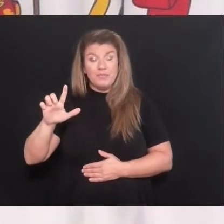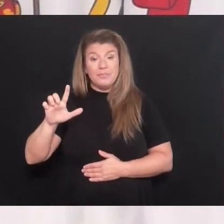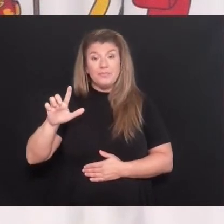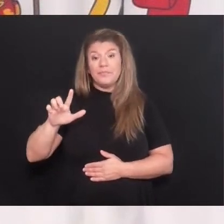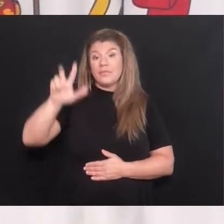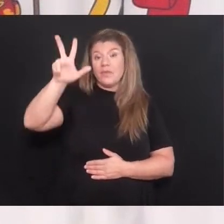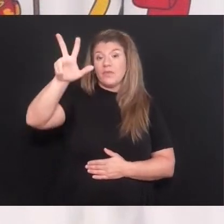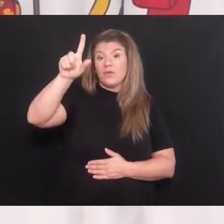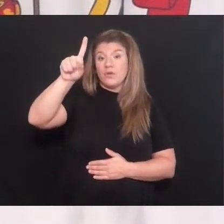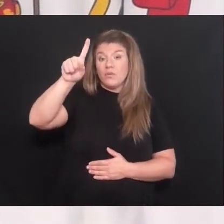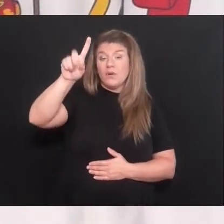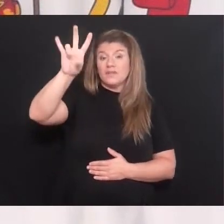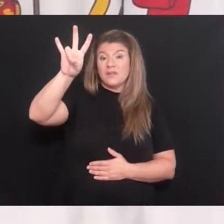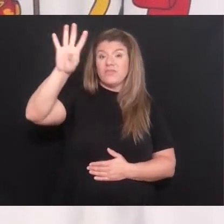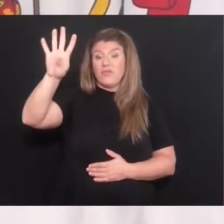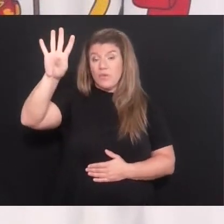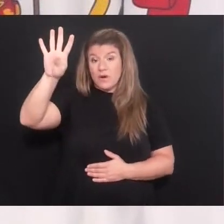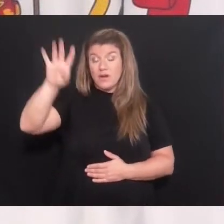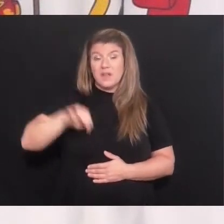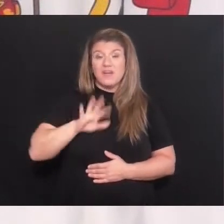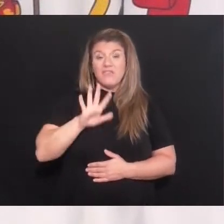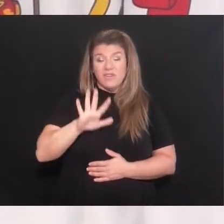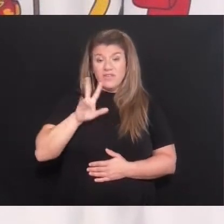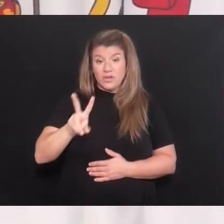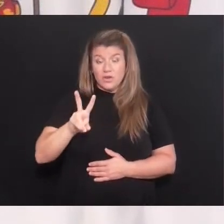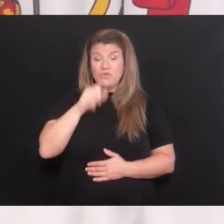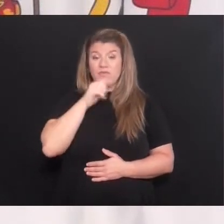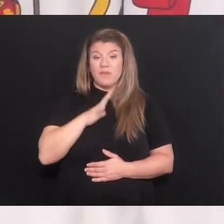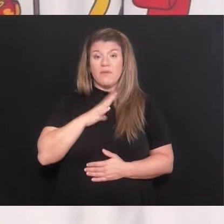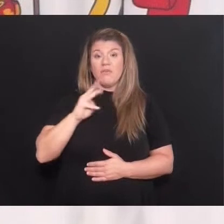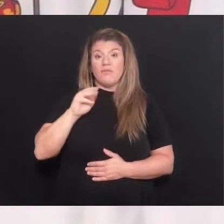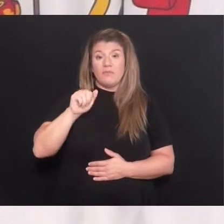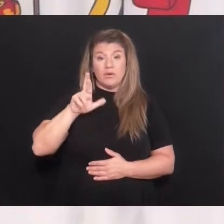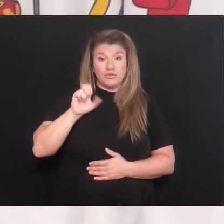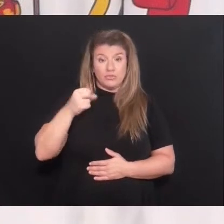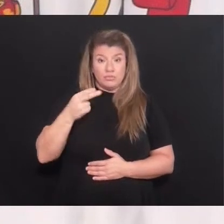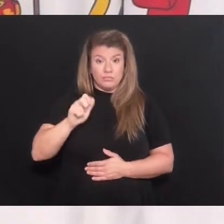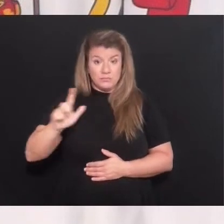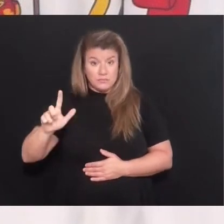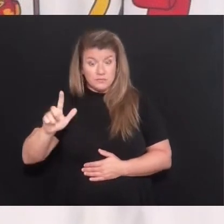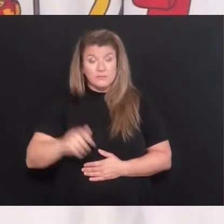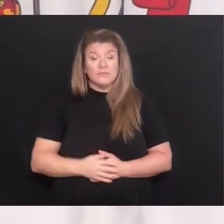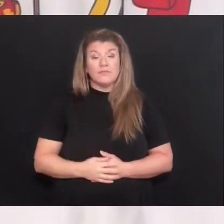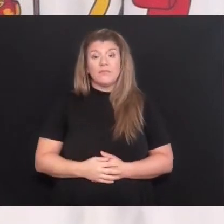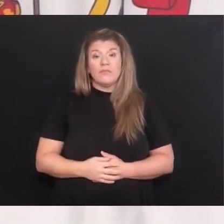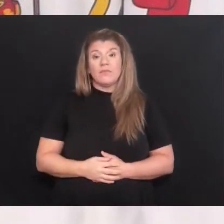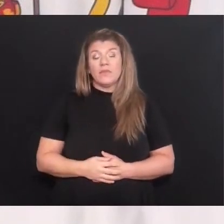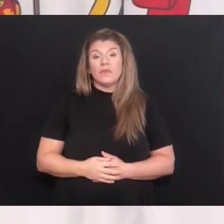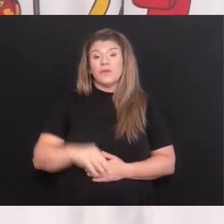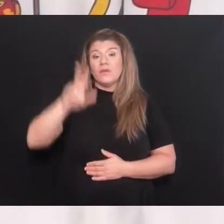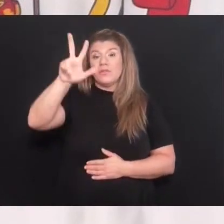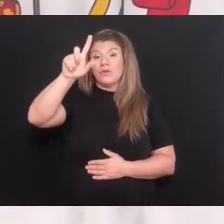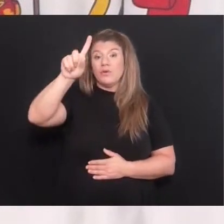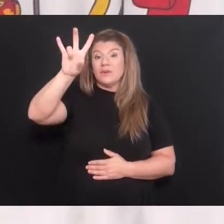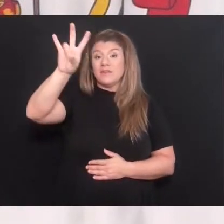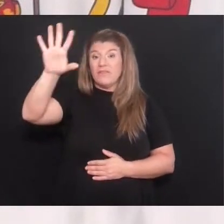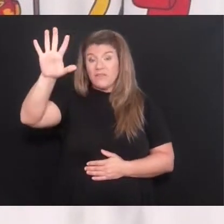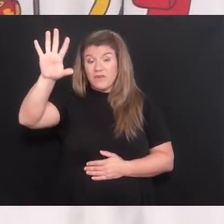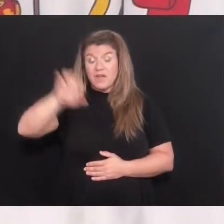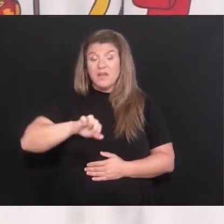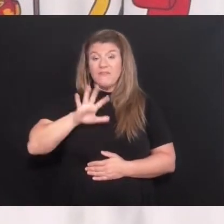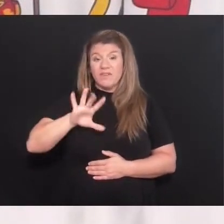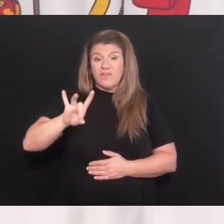The 3,174th death, a 52-year-old female from Marshall County. The 3,175th death,